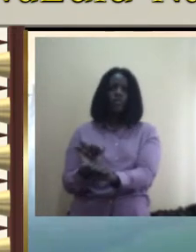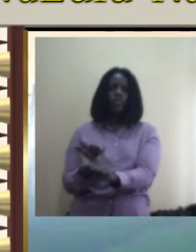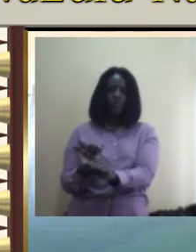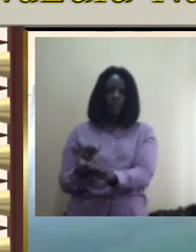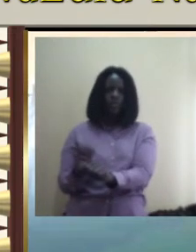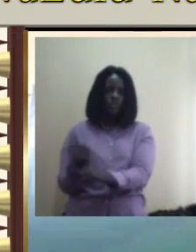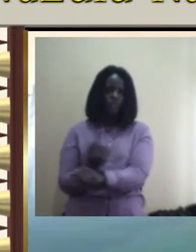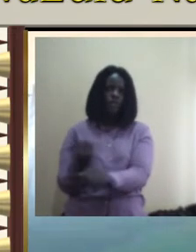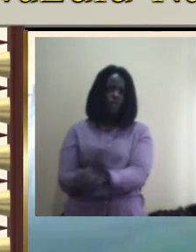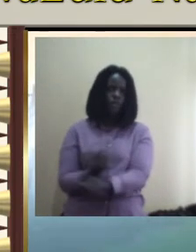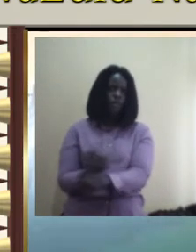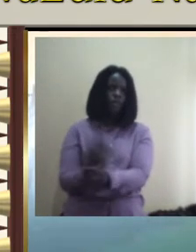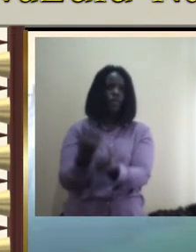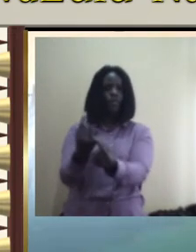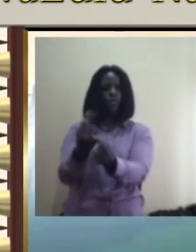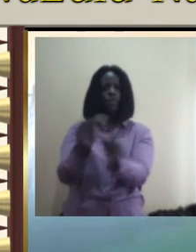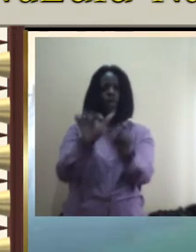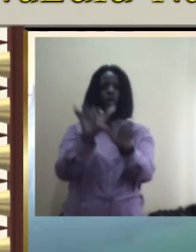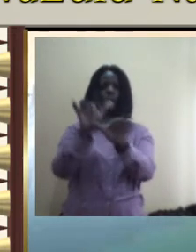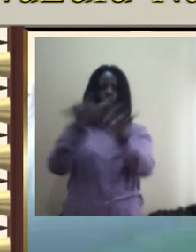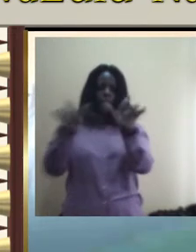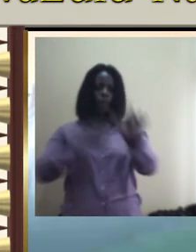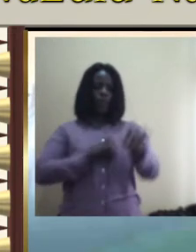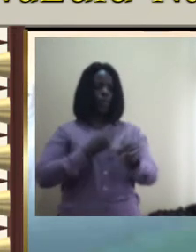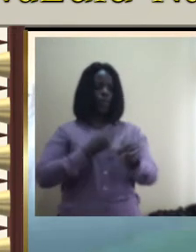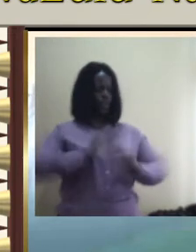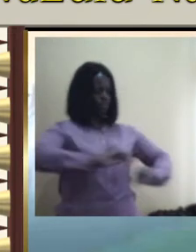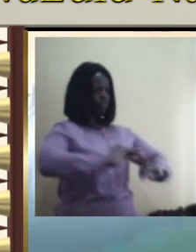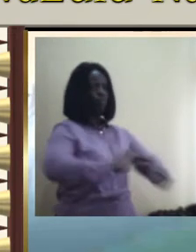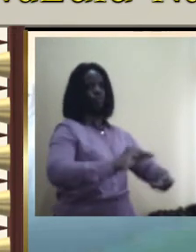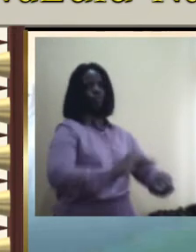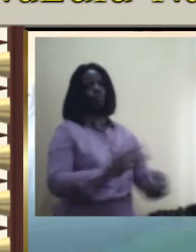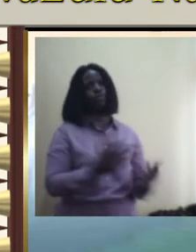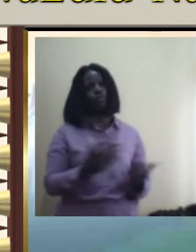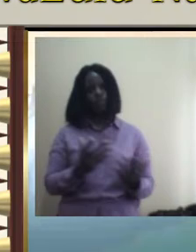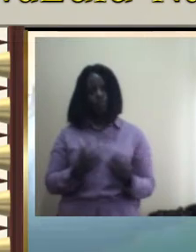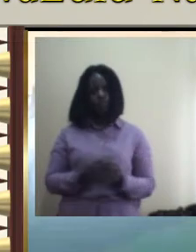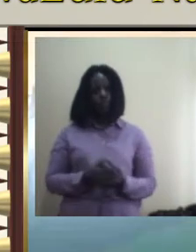to impart to the younger generation